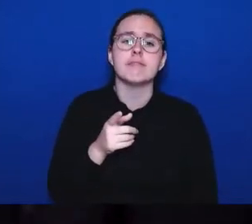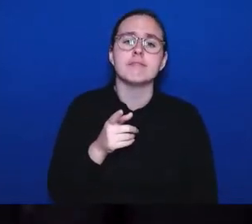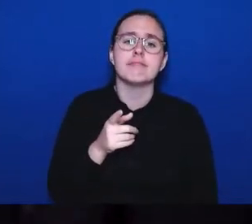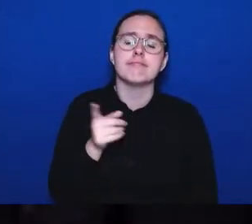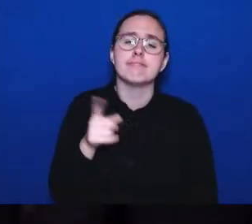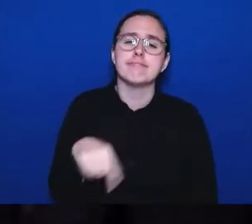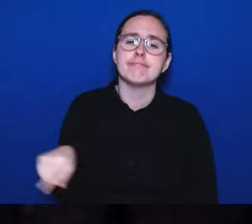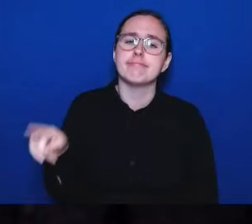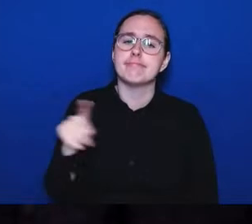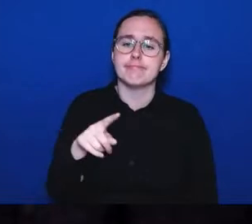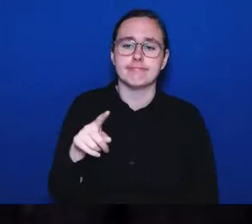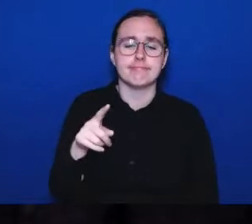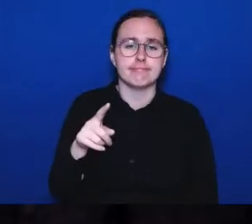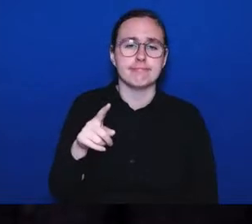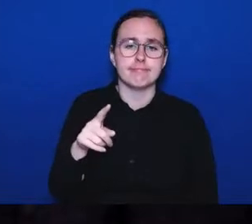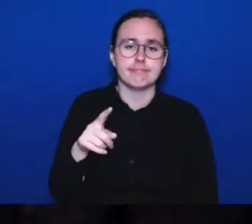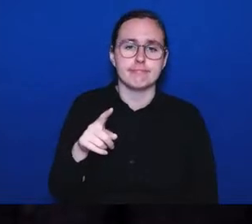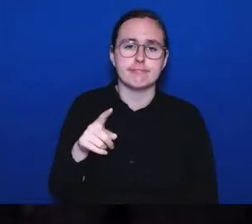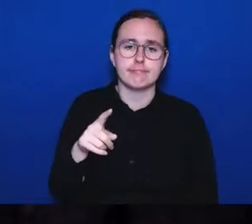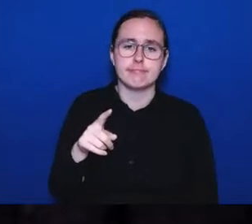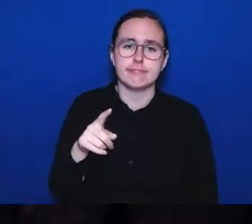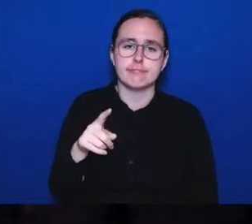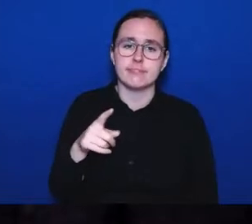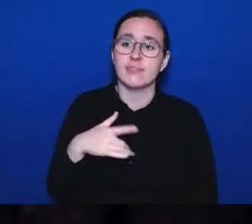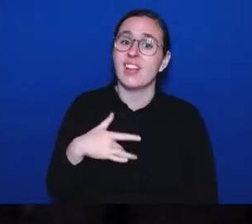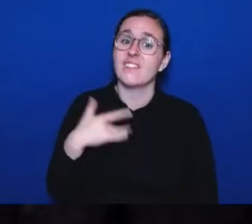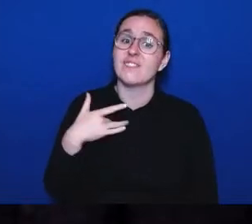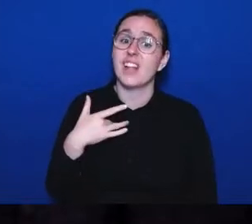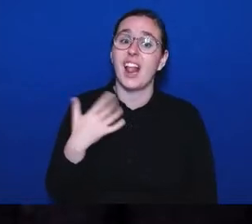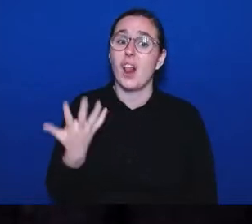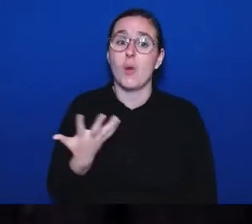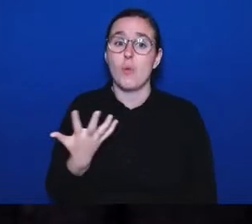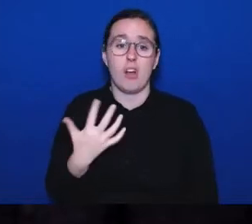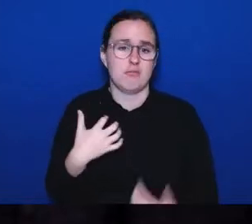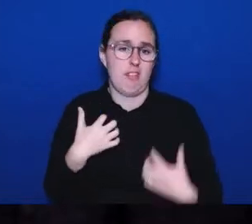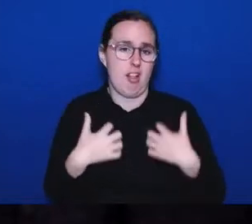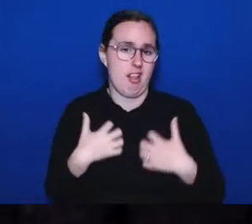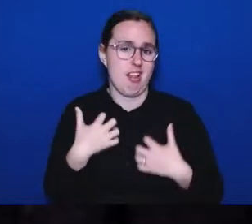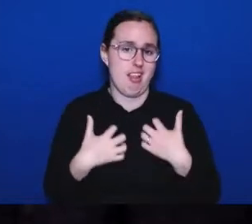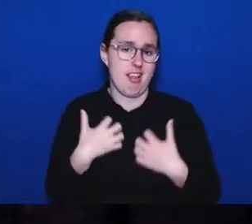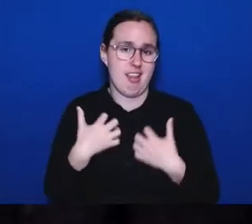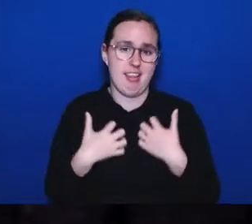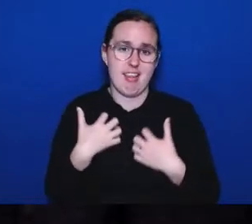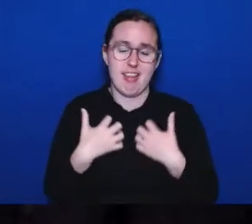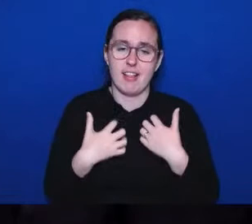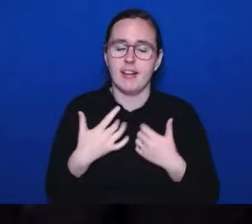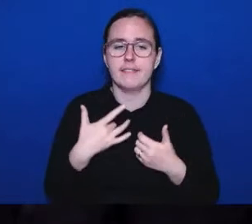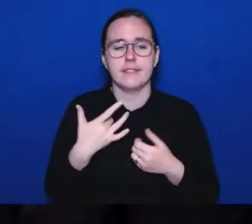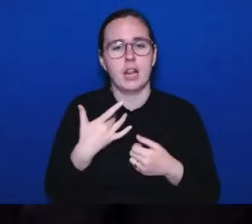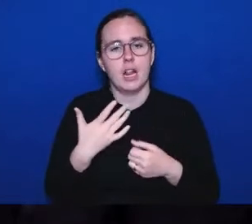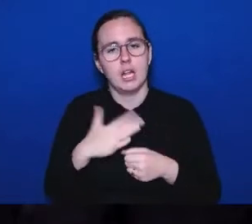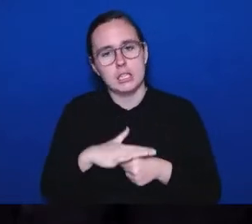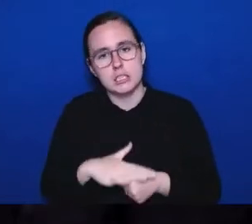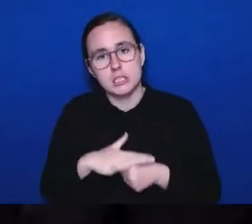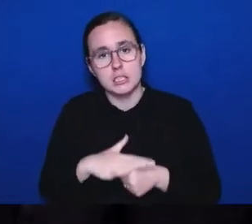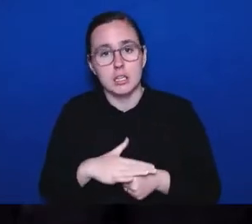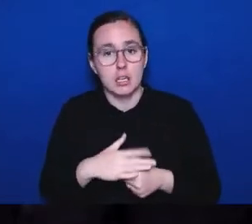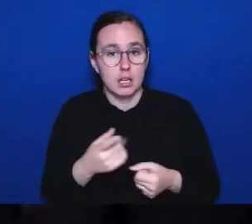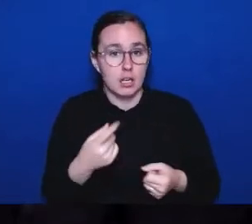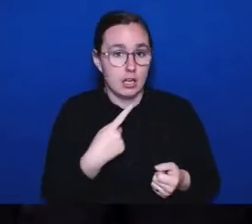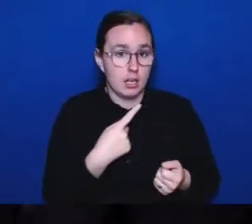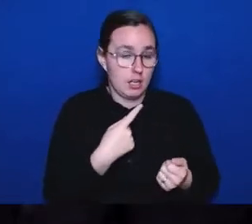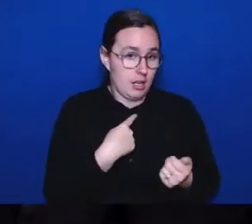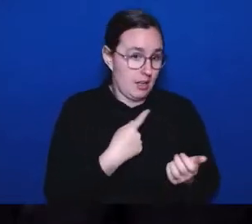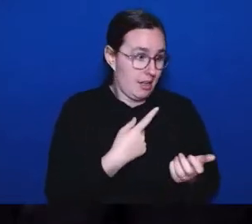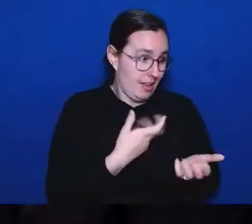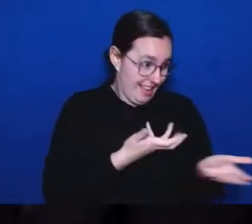we speak of and the burdens and the administrative tasks that in a day that you're inundated with lab